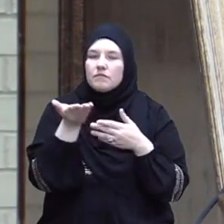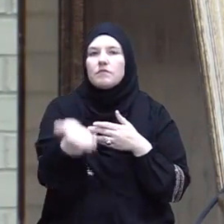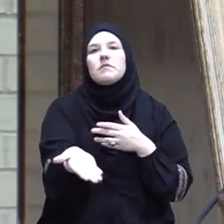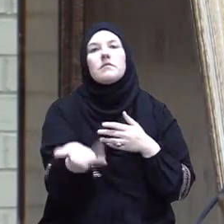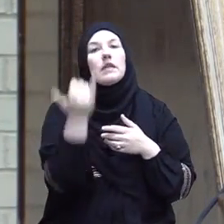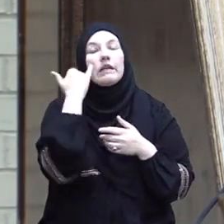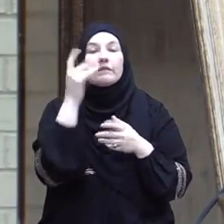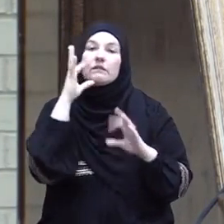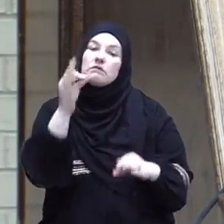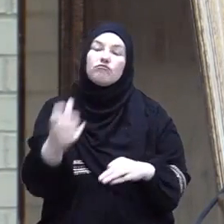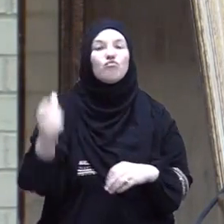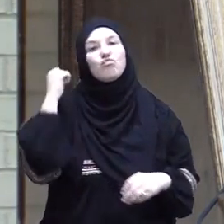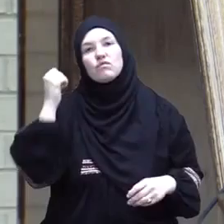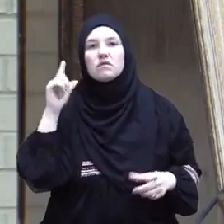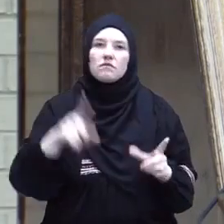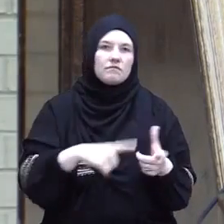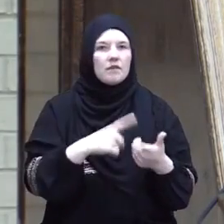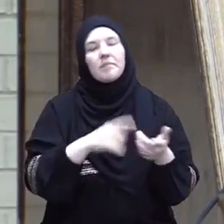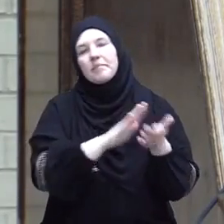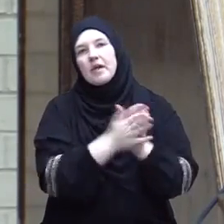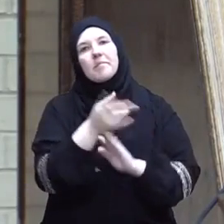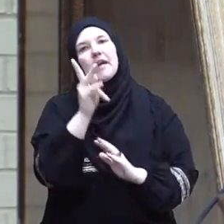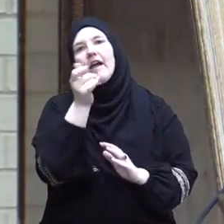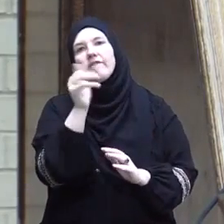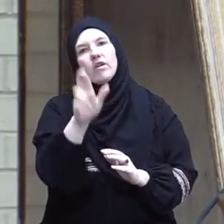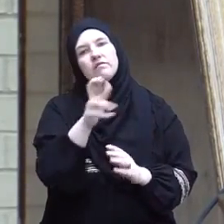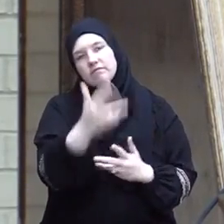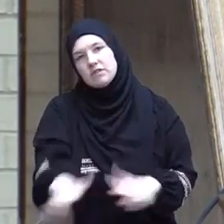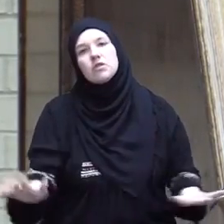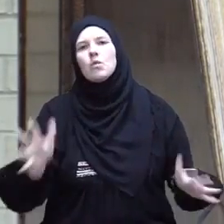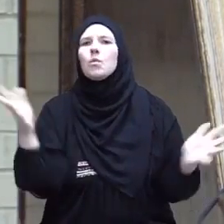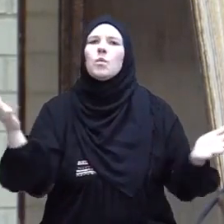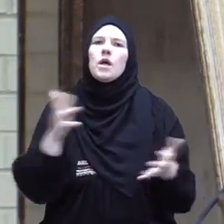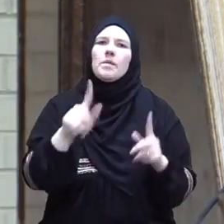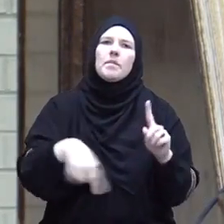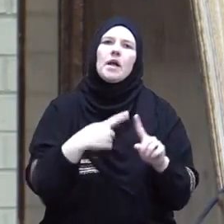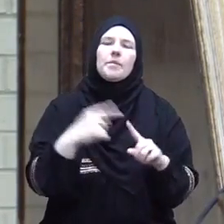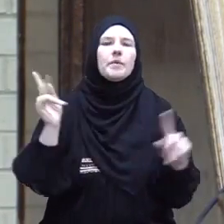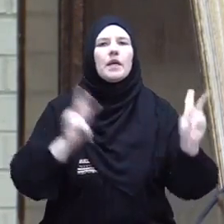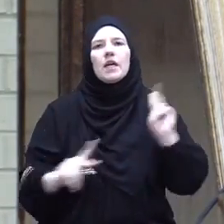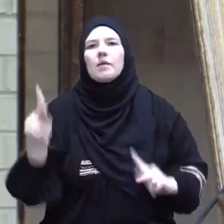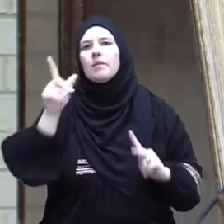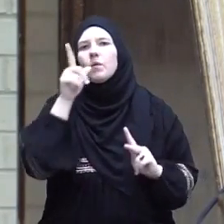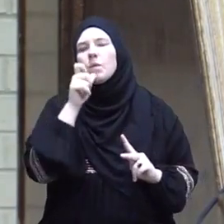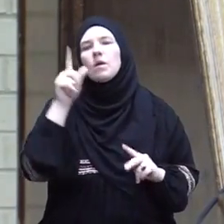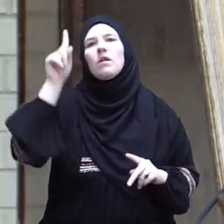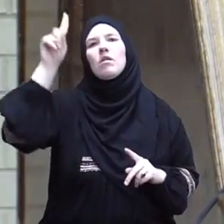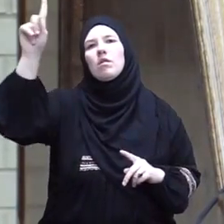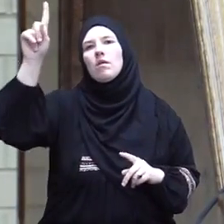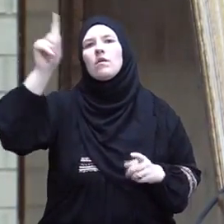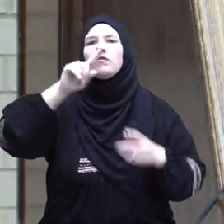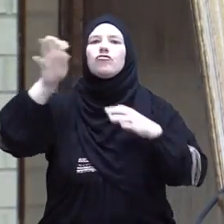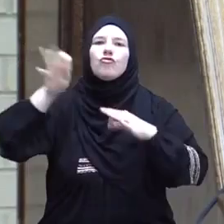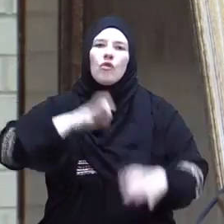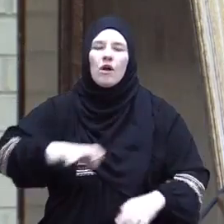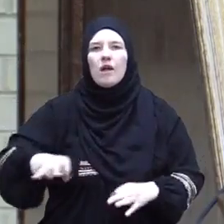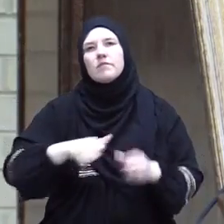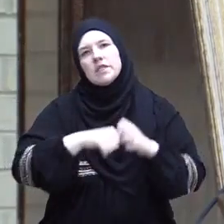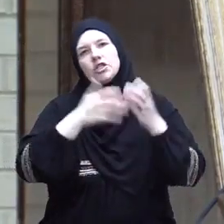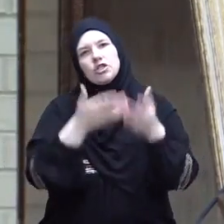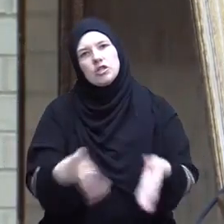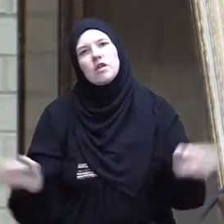they reject it. Well, that raises a question. What about people that Allah describes in